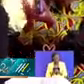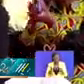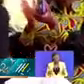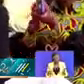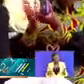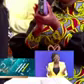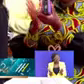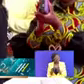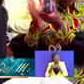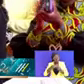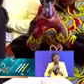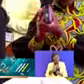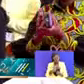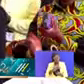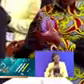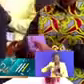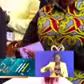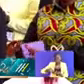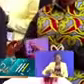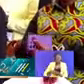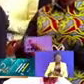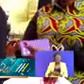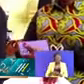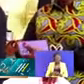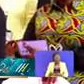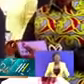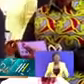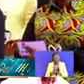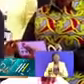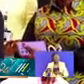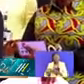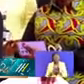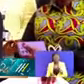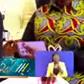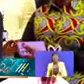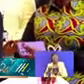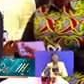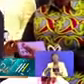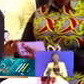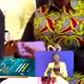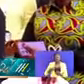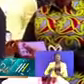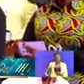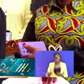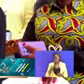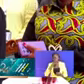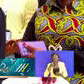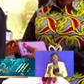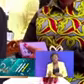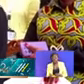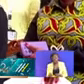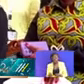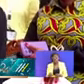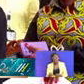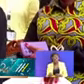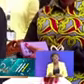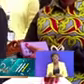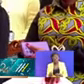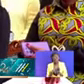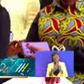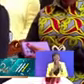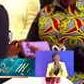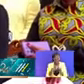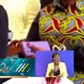me with all the Dynamics raising our daughter and our son Tiffany and Tyron I really